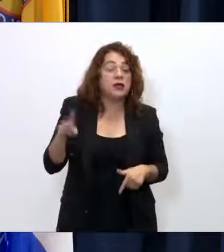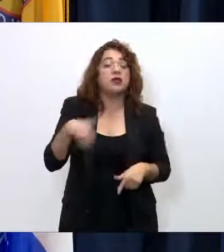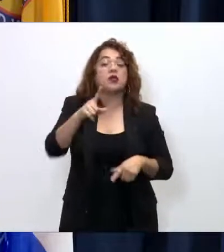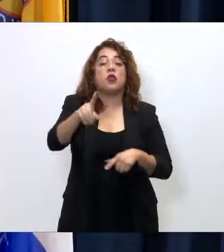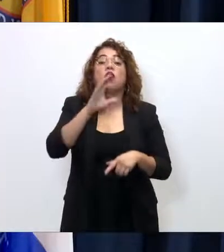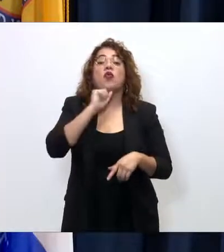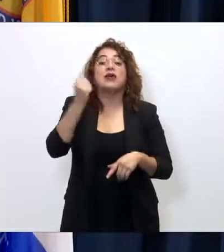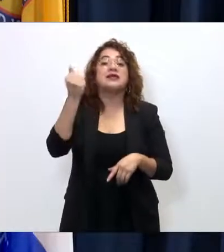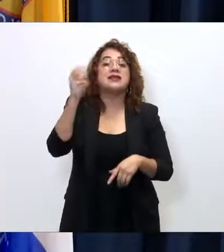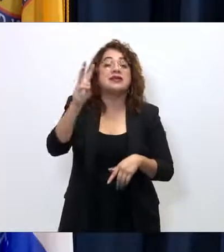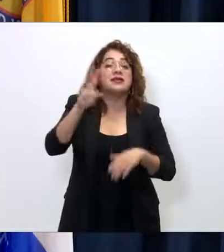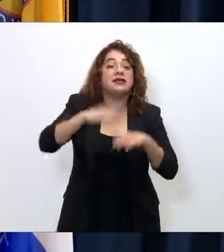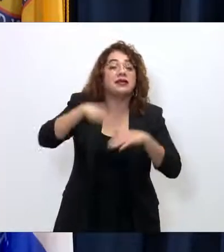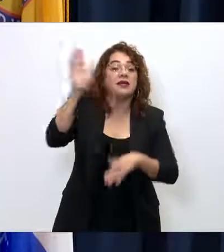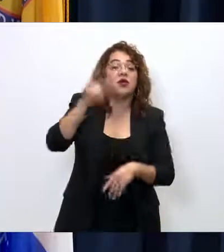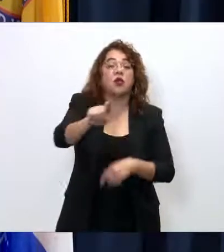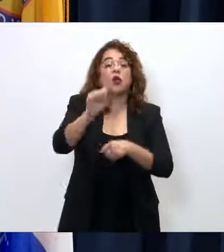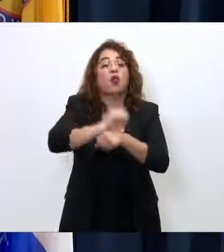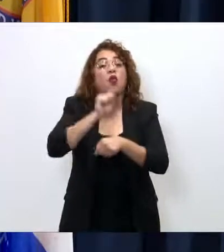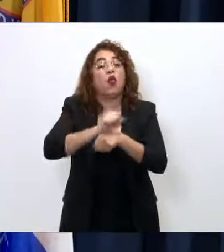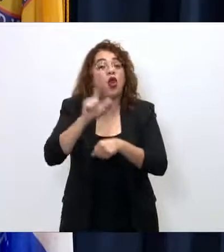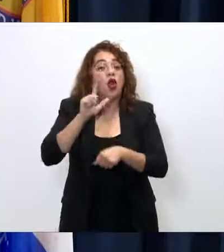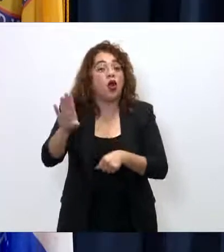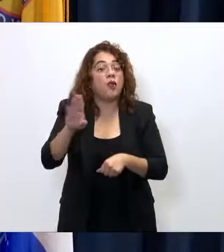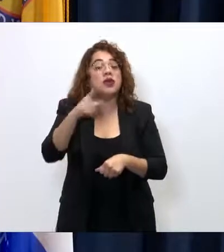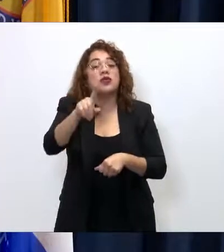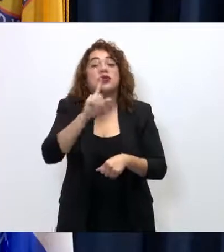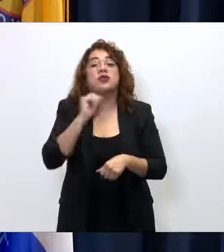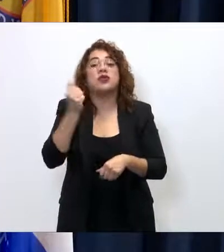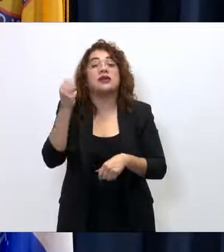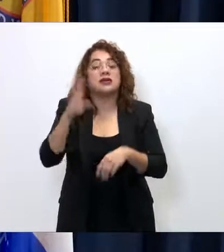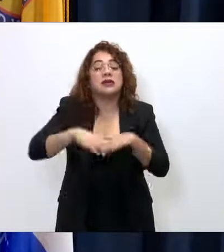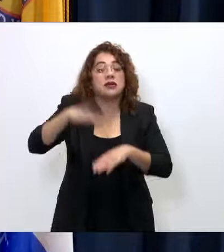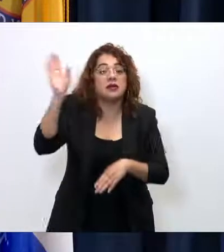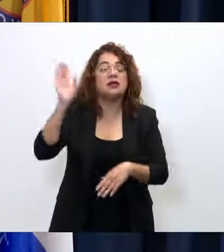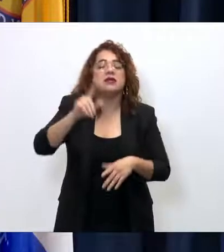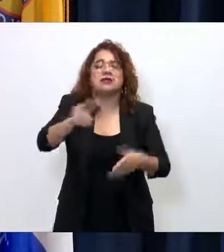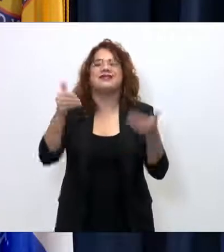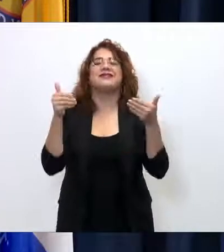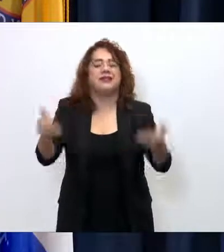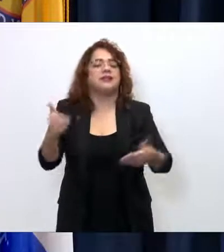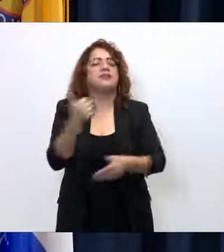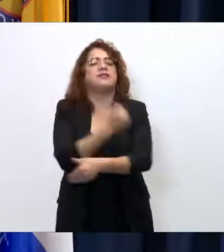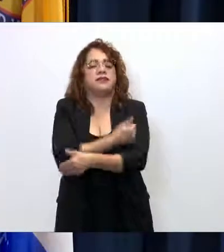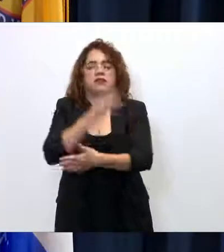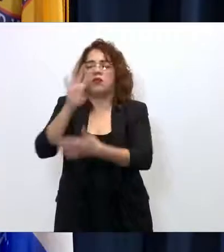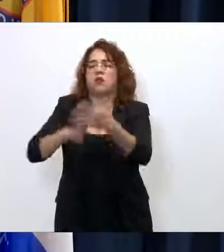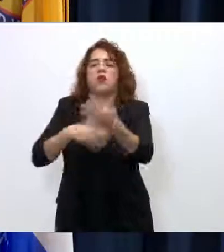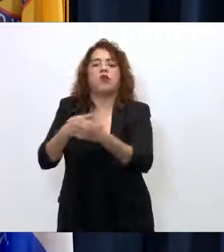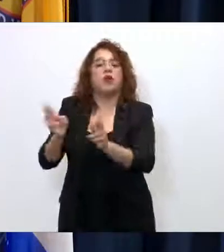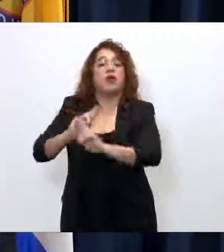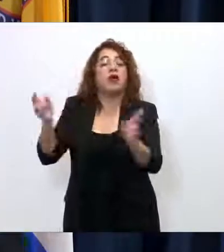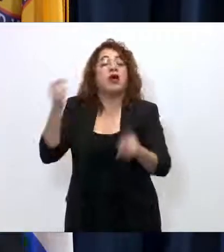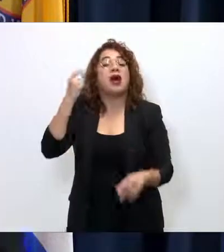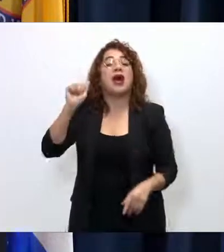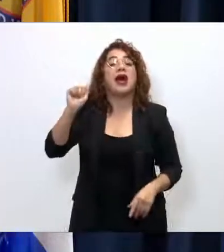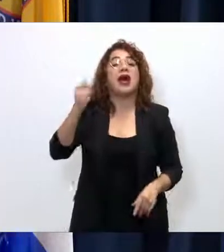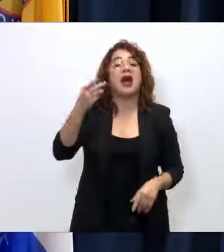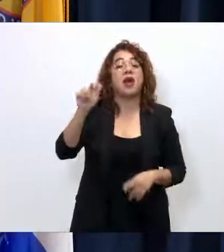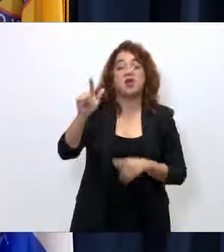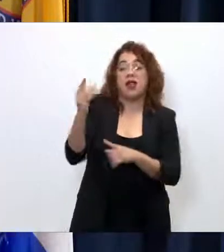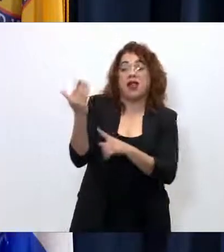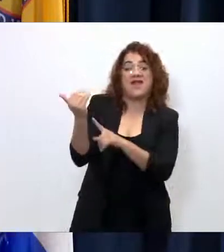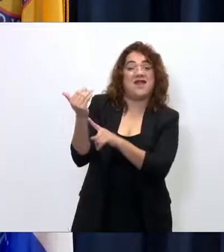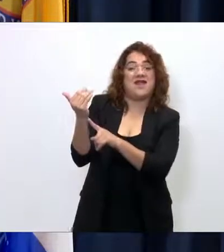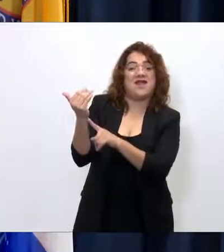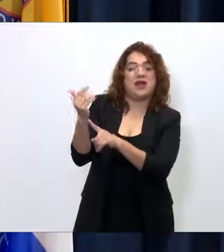you can now get vaccinated. Now, we know this is prior to the April 15th date set by the state, but I want to share